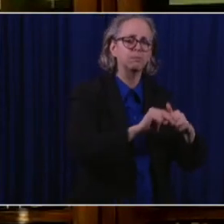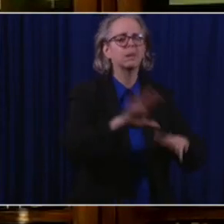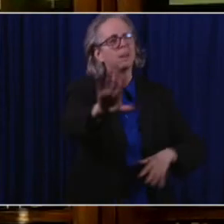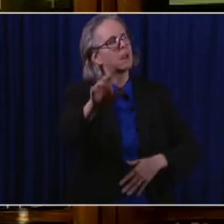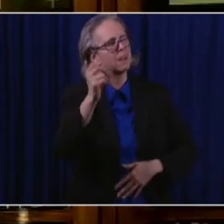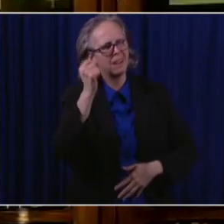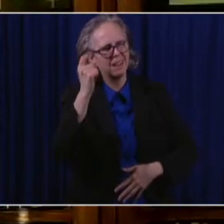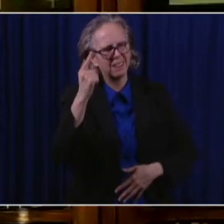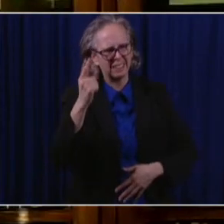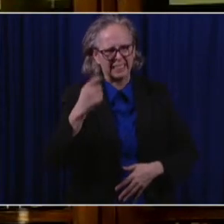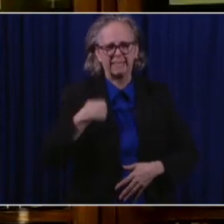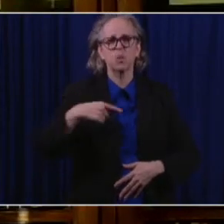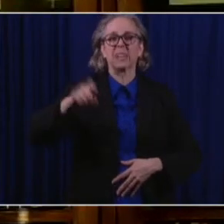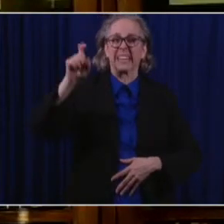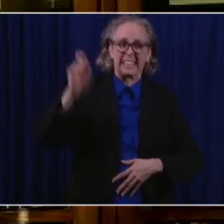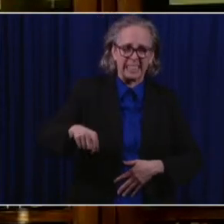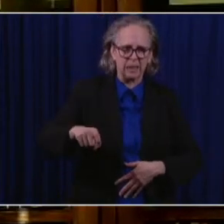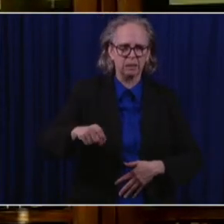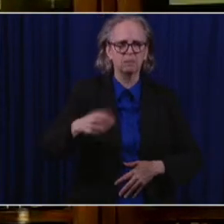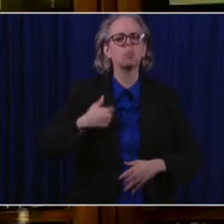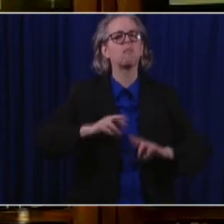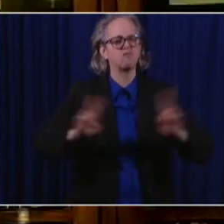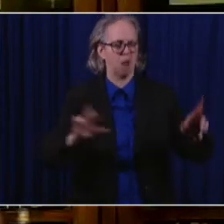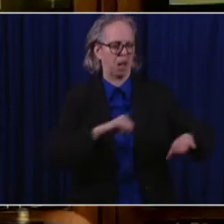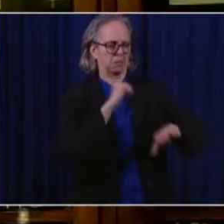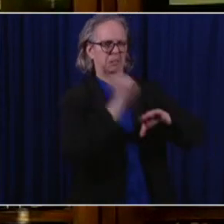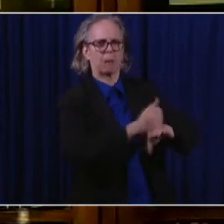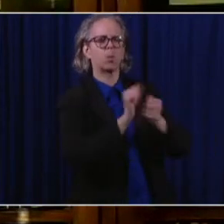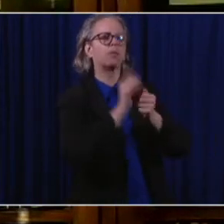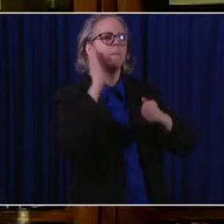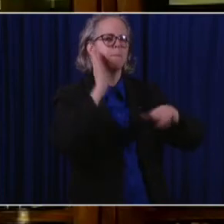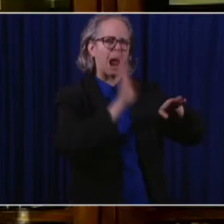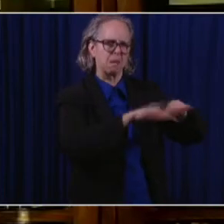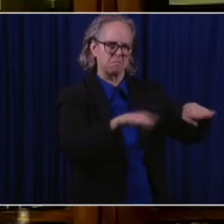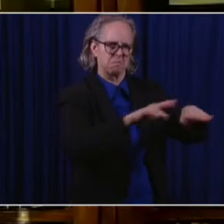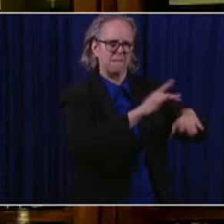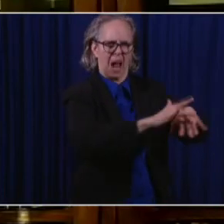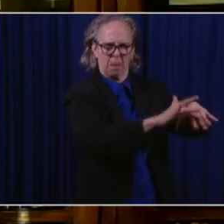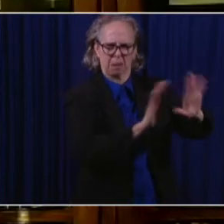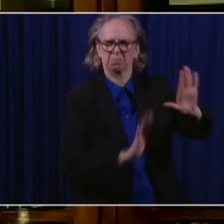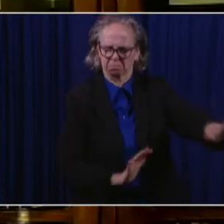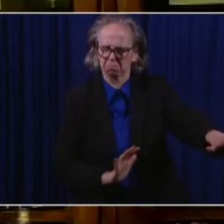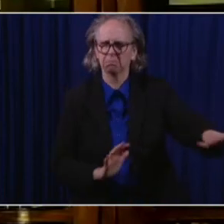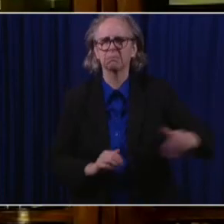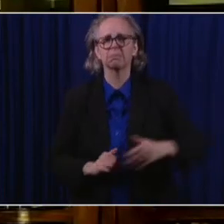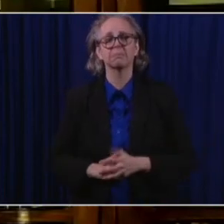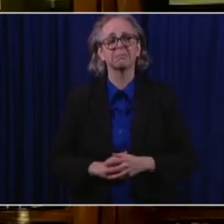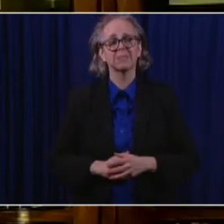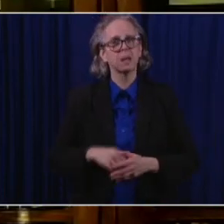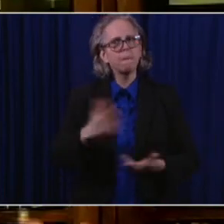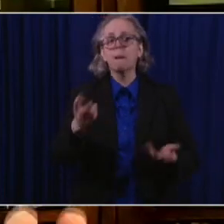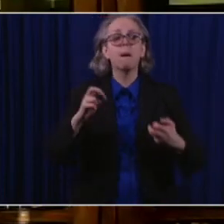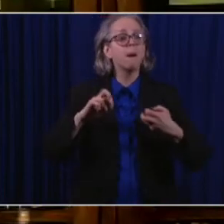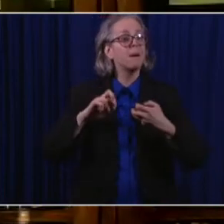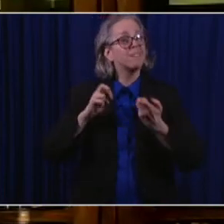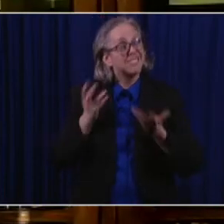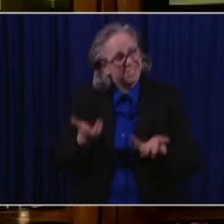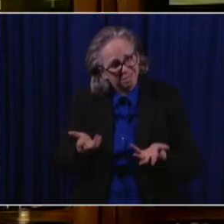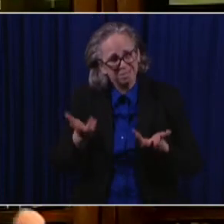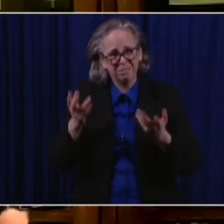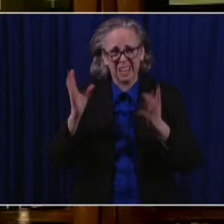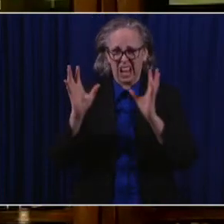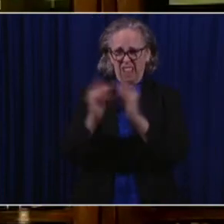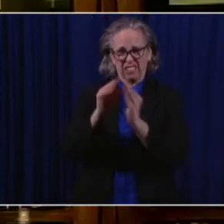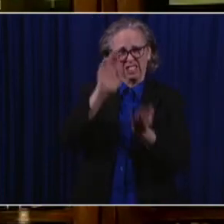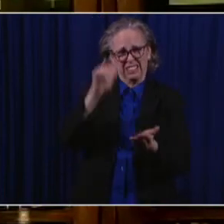need it, it is there. But what I think you'll see prior to being able to open the convention center, because that's nice that it provides